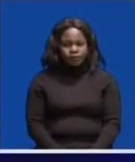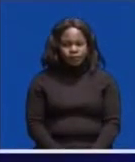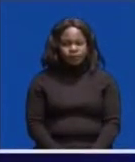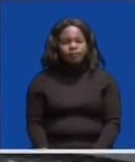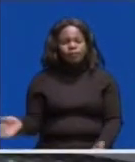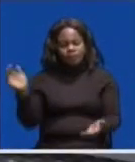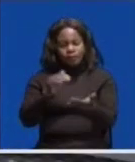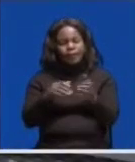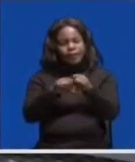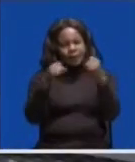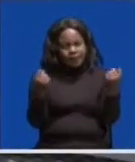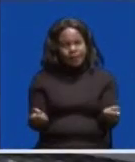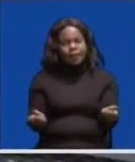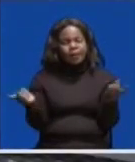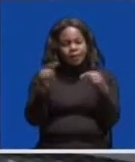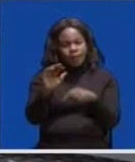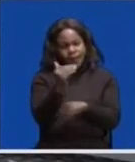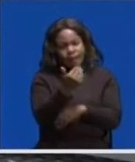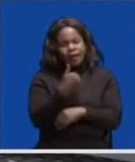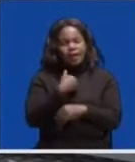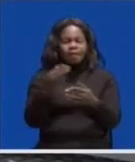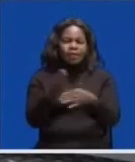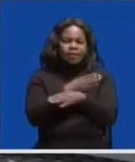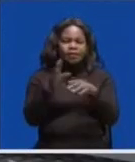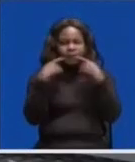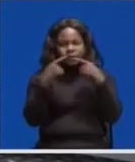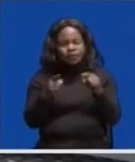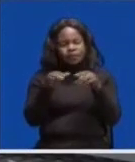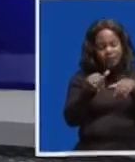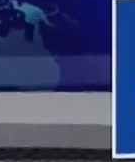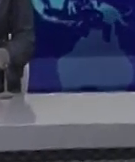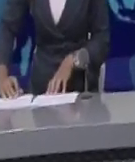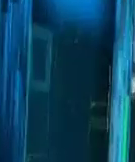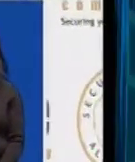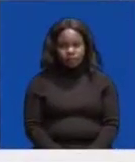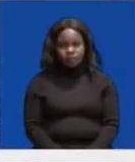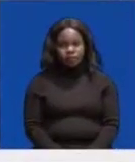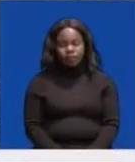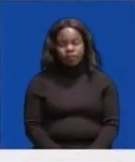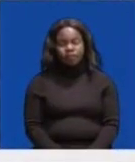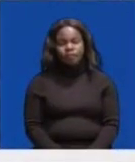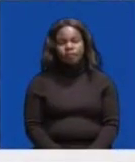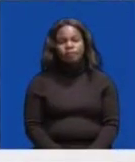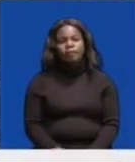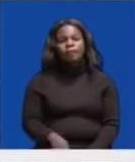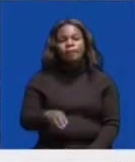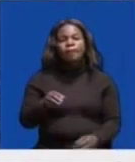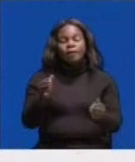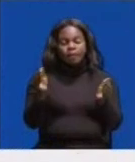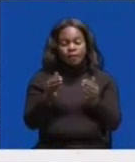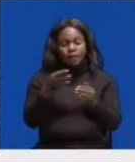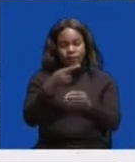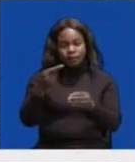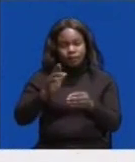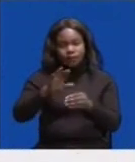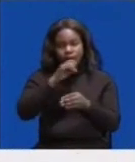We go for another commercial break, and when we come back, we have business news. Do stay tuned. Moeko Resources, the owners of Mbula